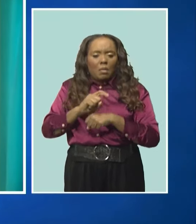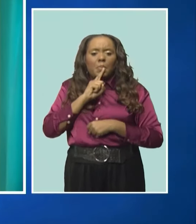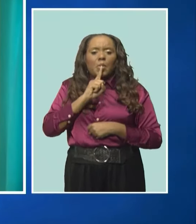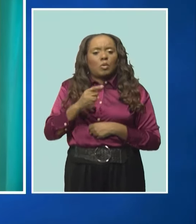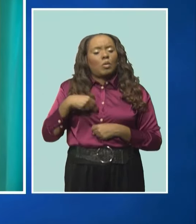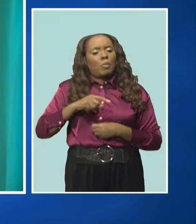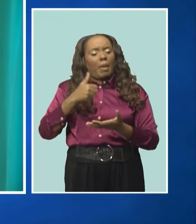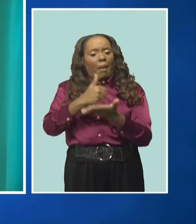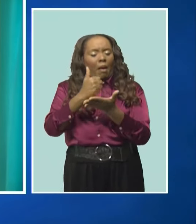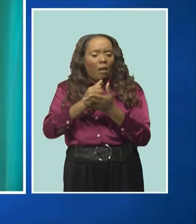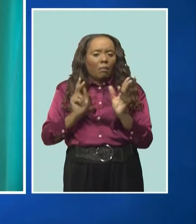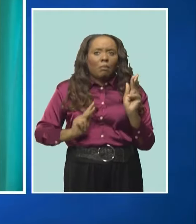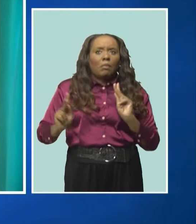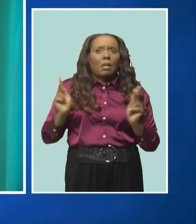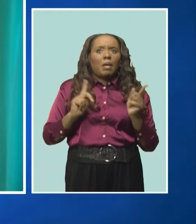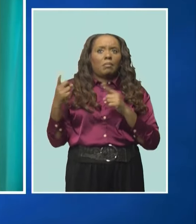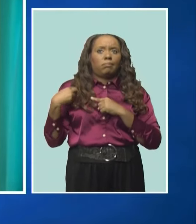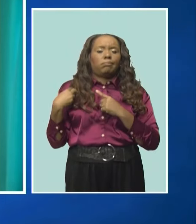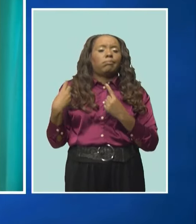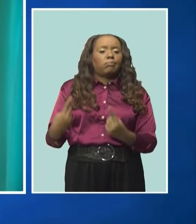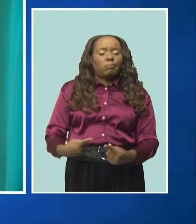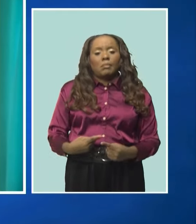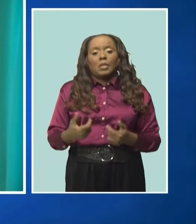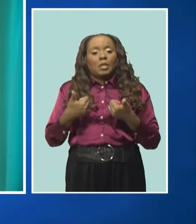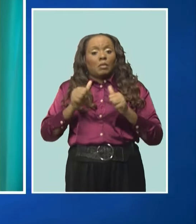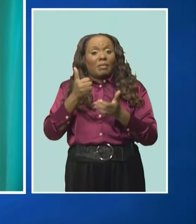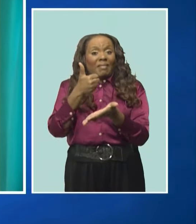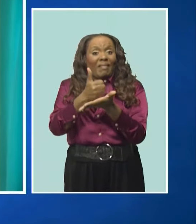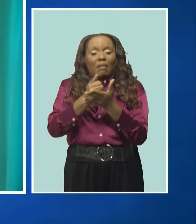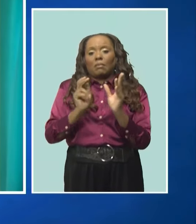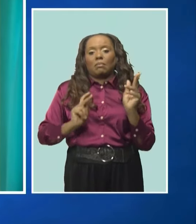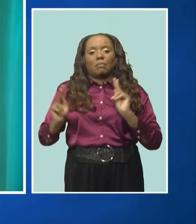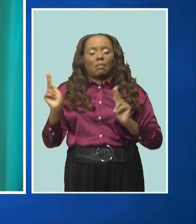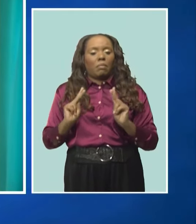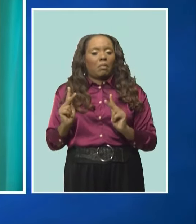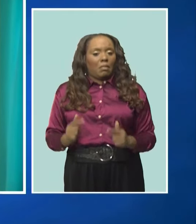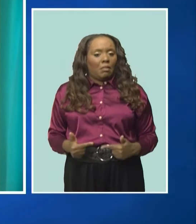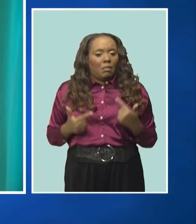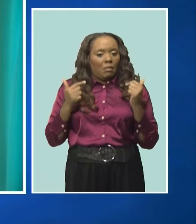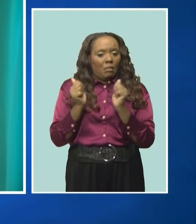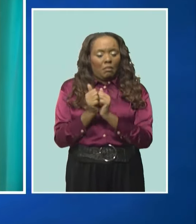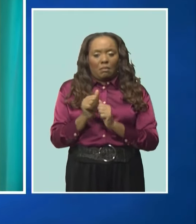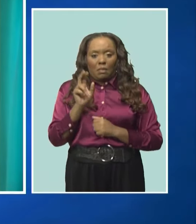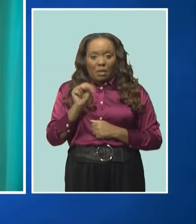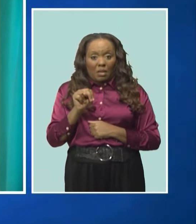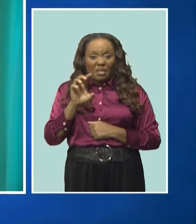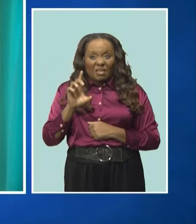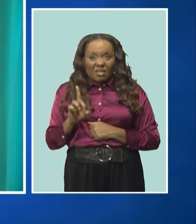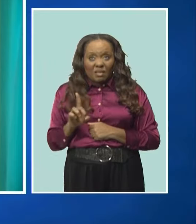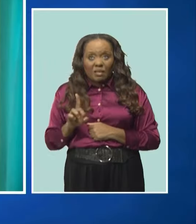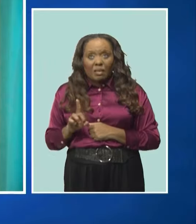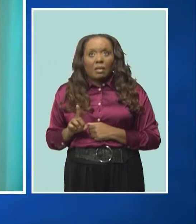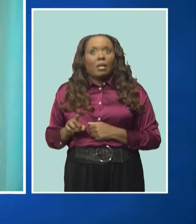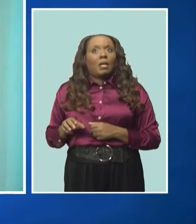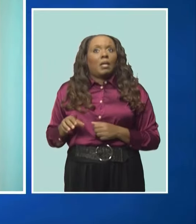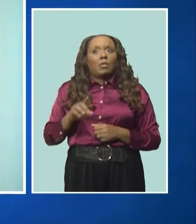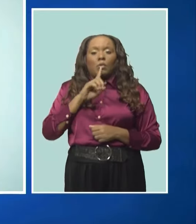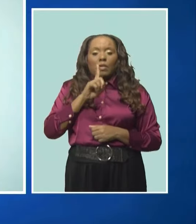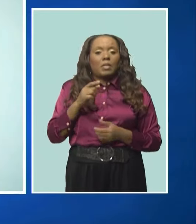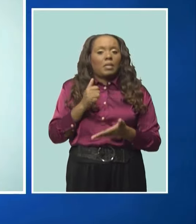beyond what we've done up until now to assist those living with the non-communicable diseases, especially strokes.